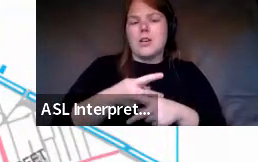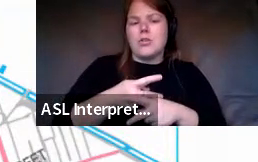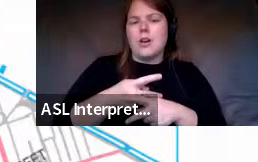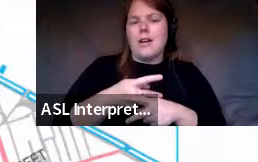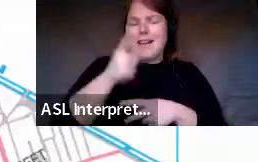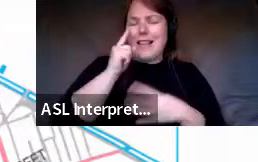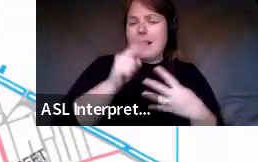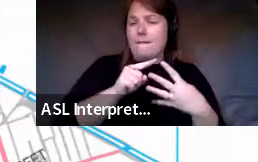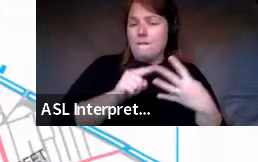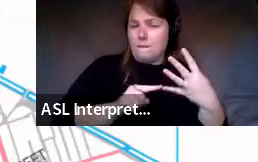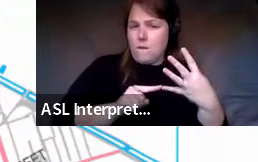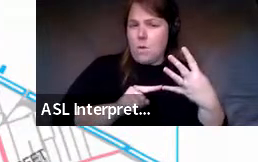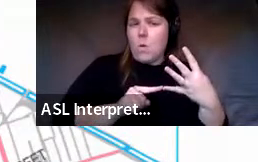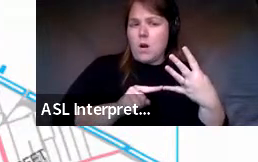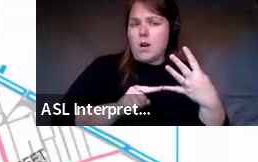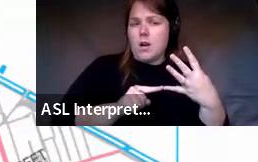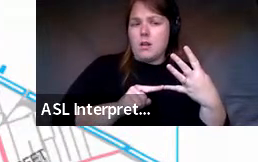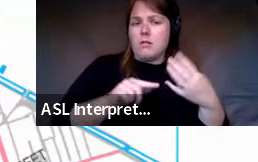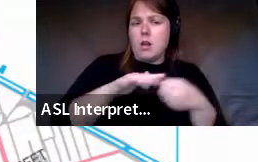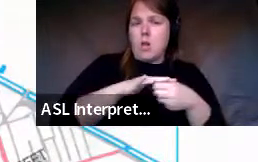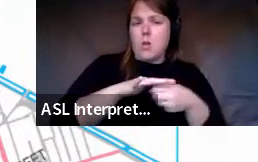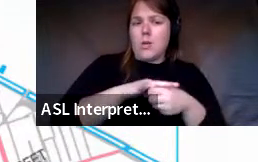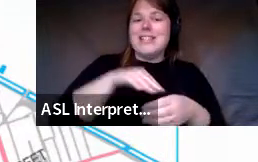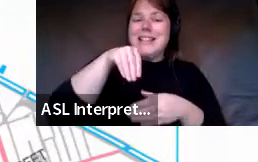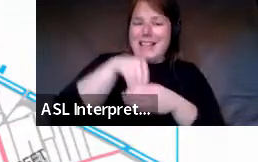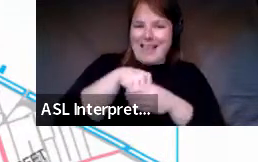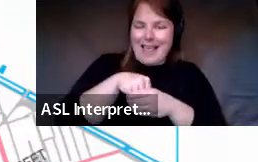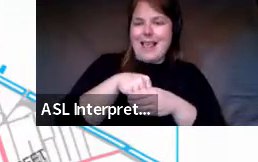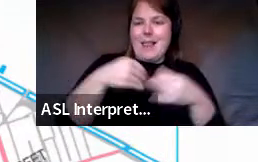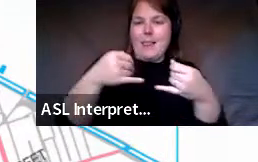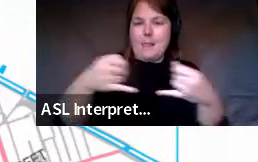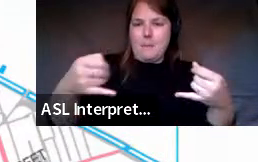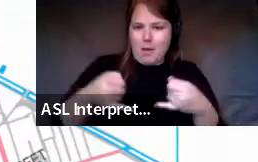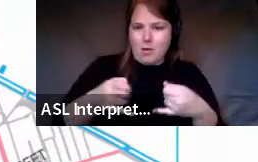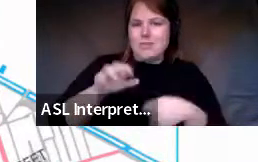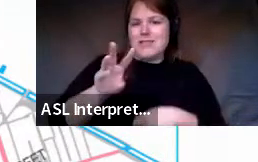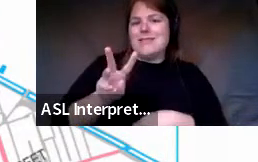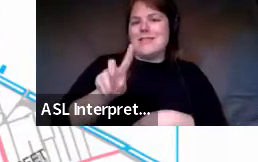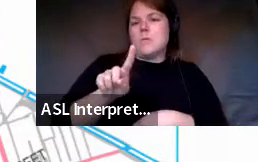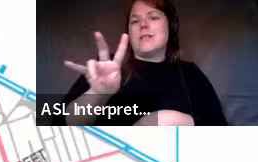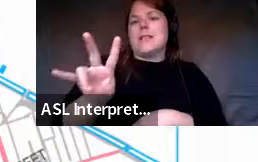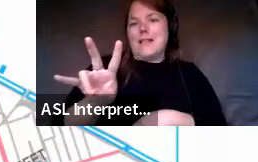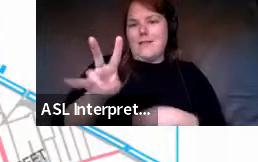are 4, these are the 4 locations that are within the boundary that are